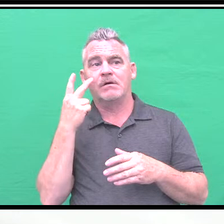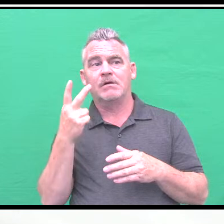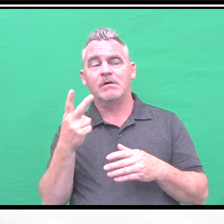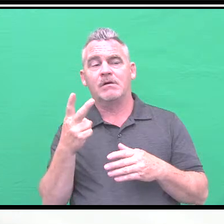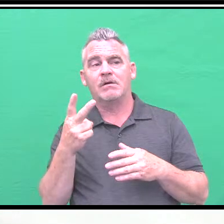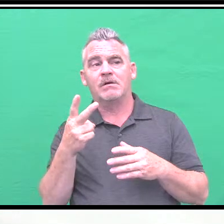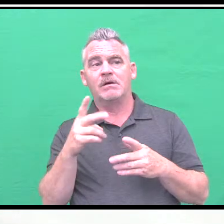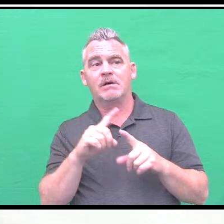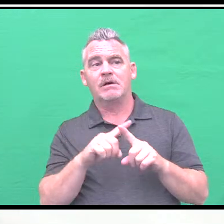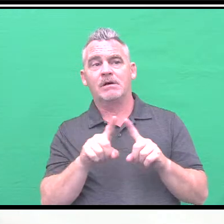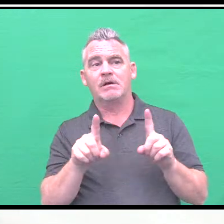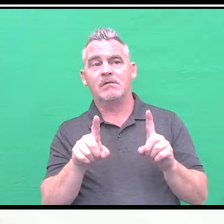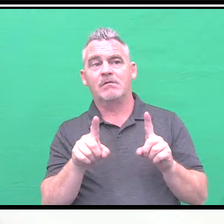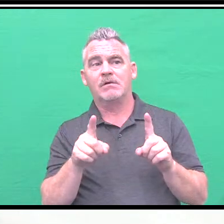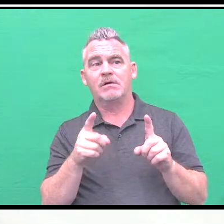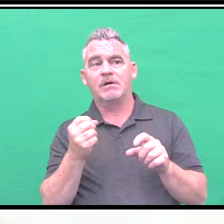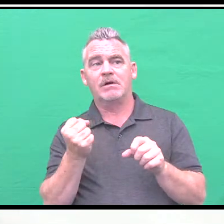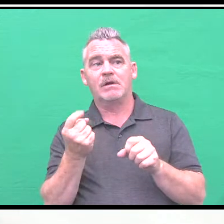year.